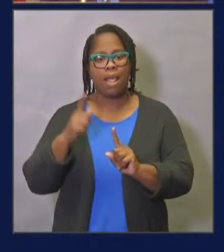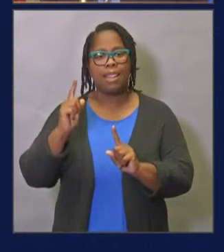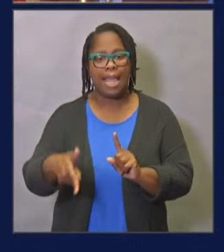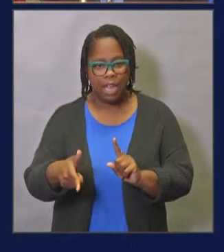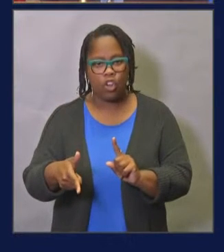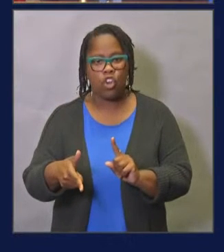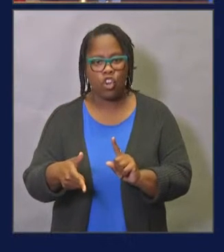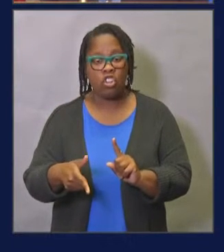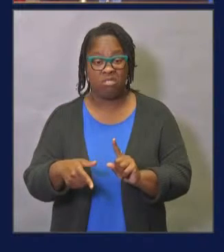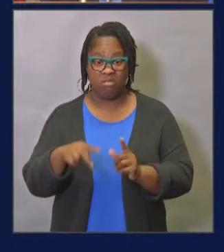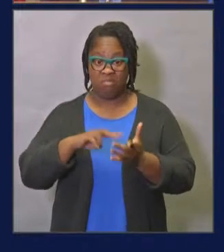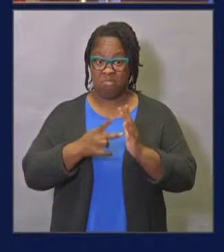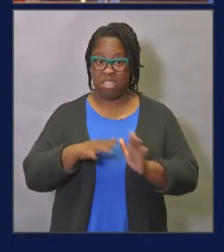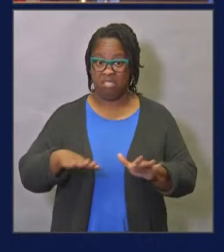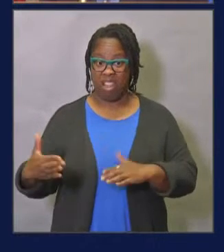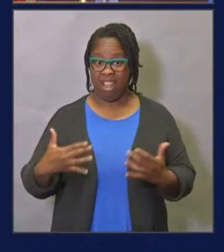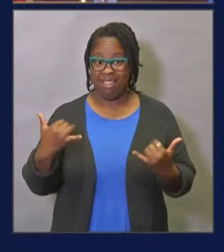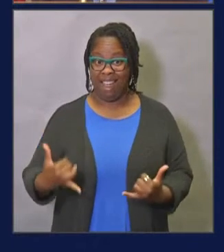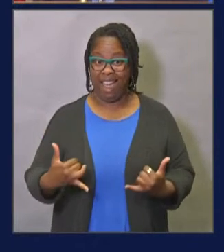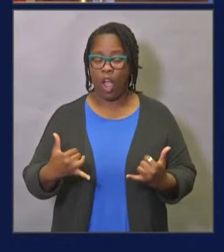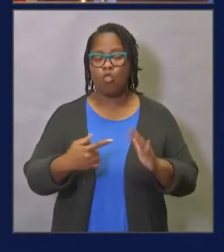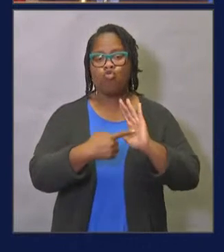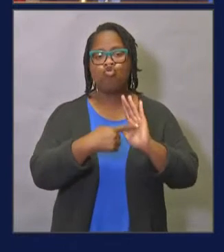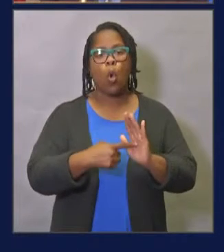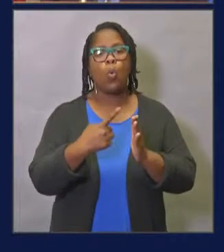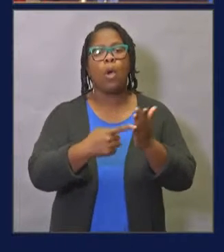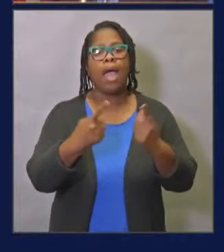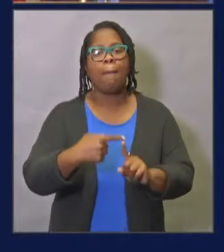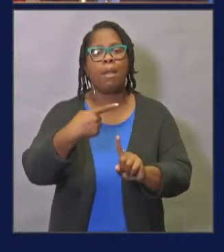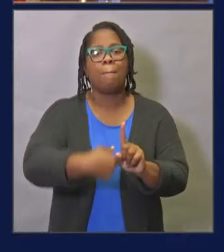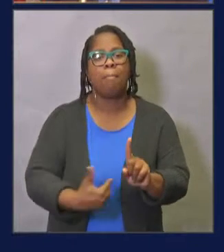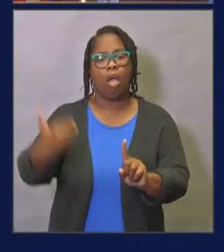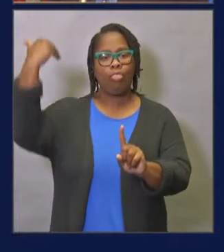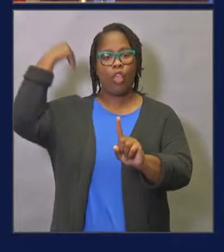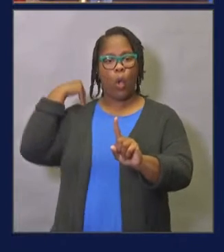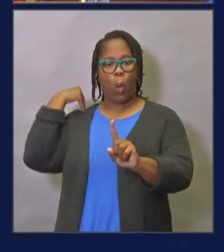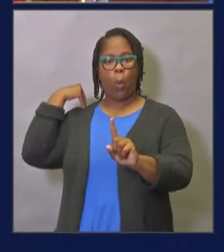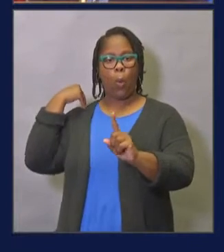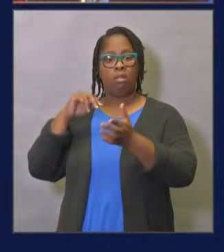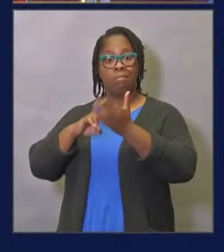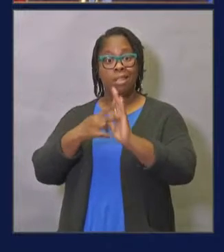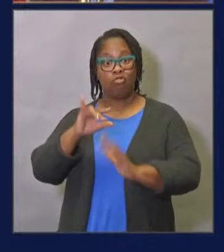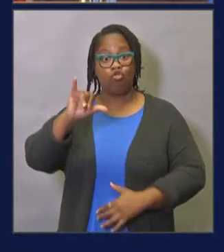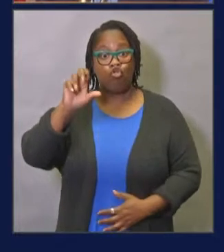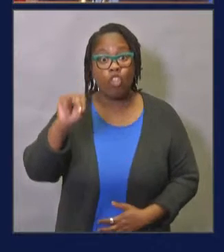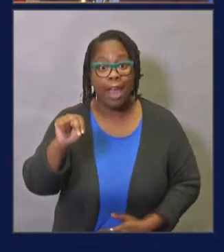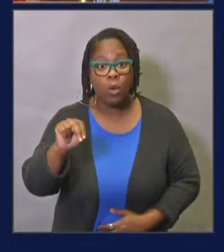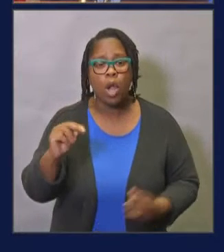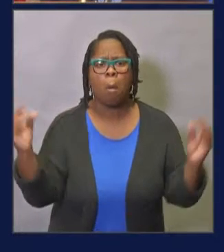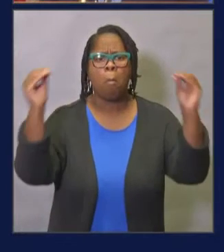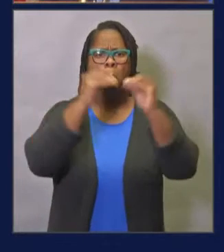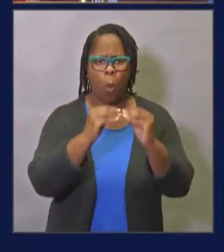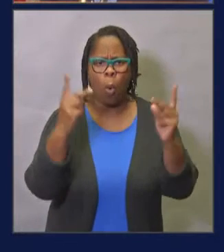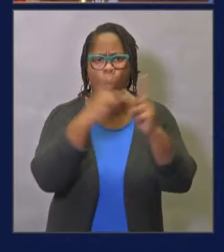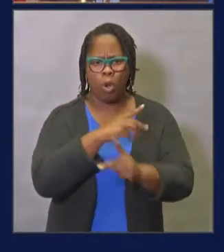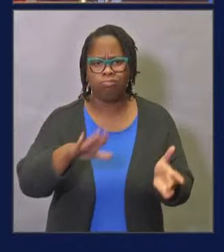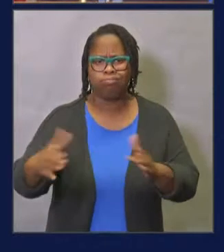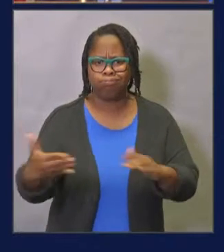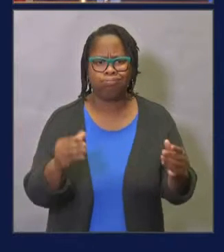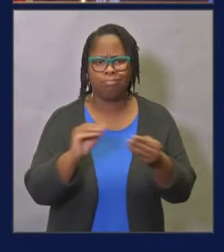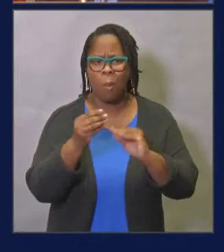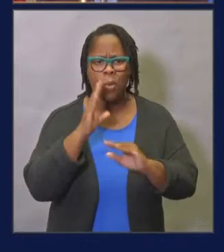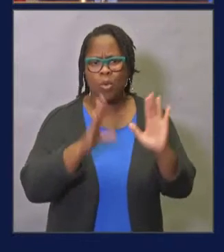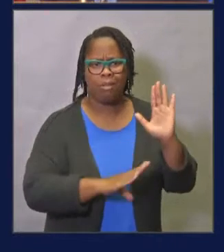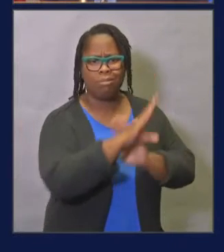weeks, we will bear witness to a significant rise in the number of people who are dying. While this trend line provides a